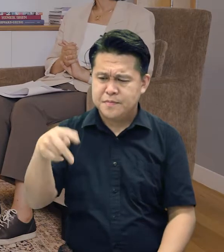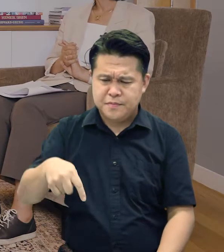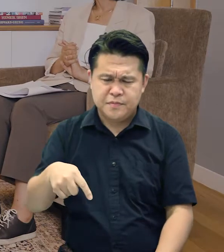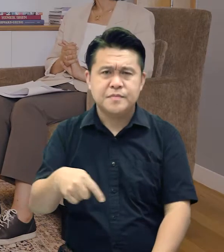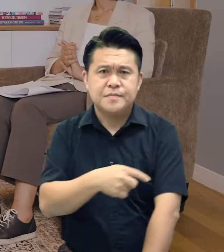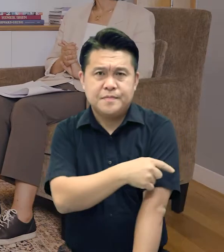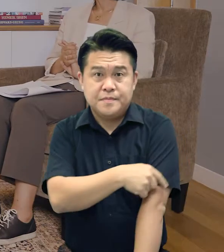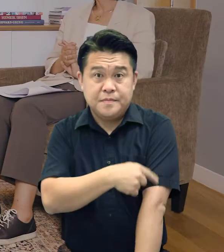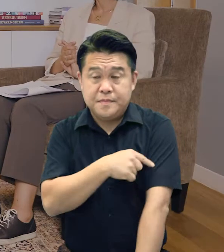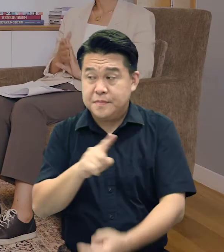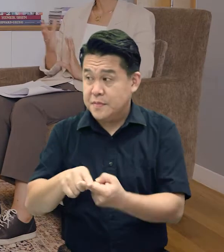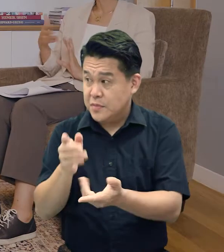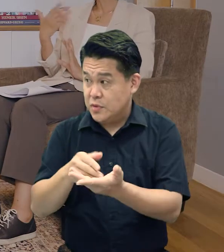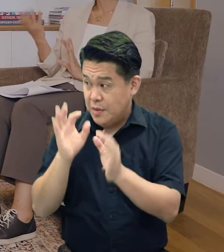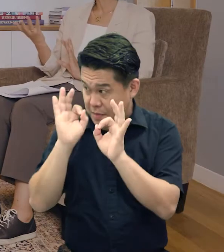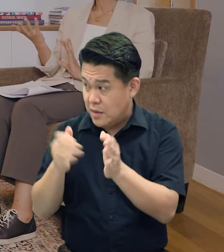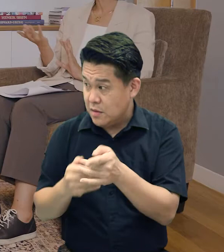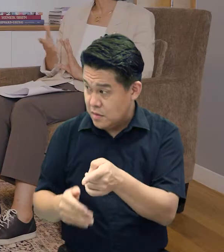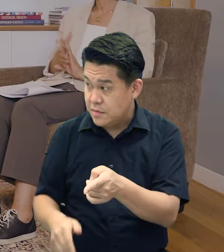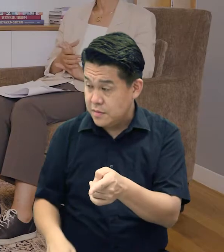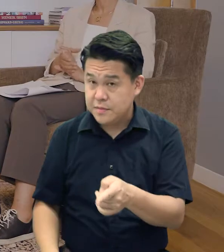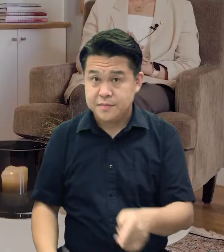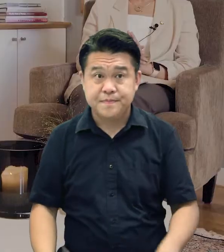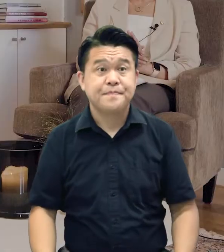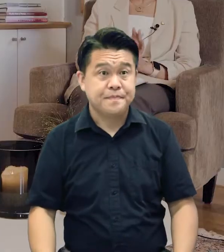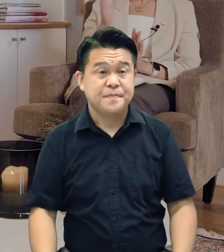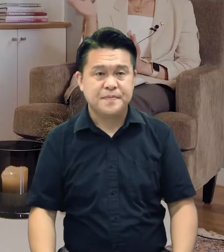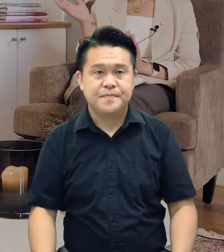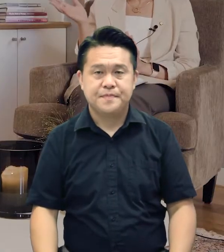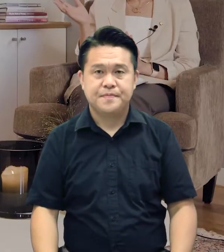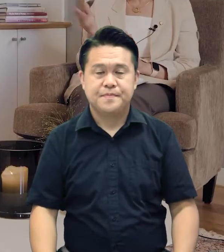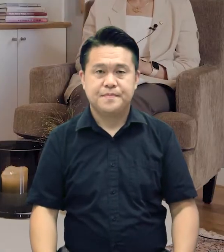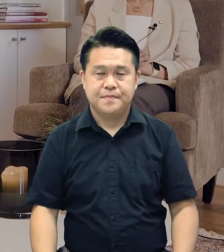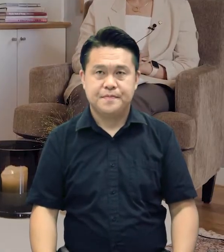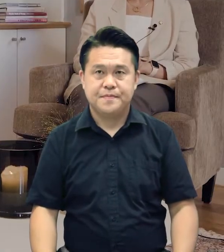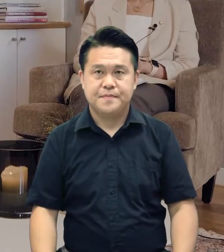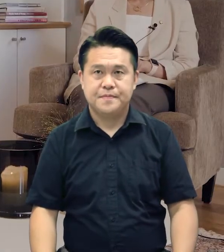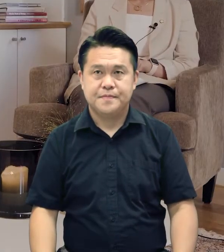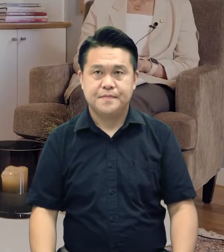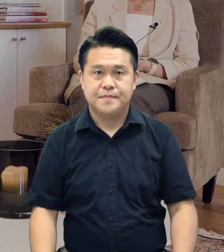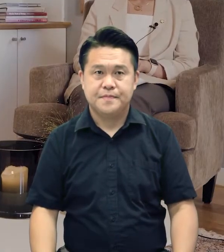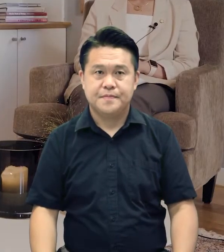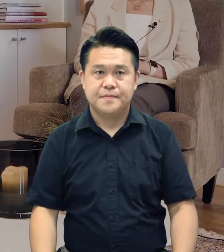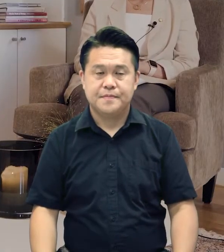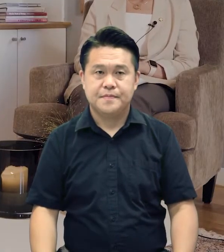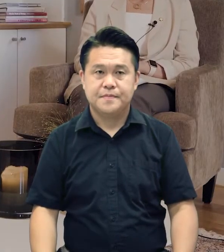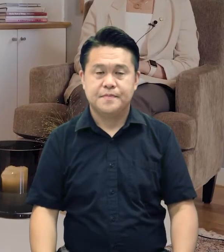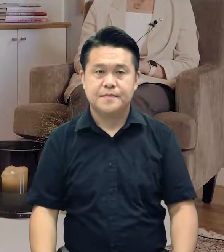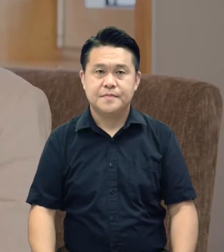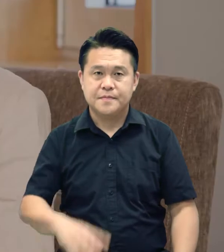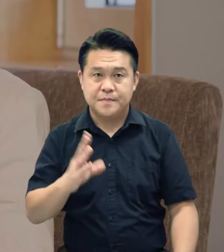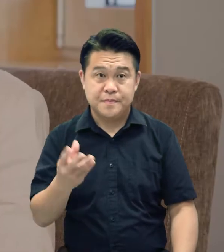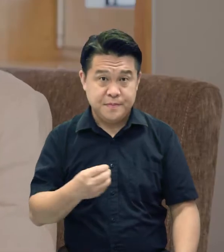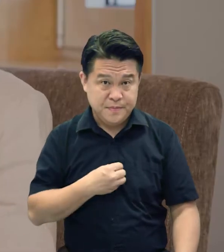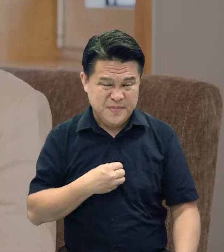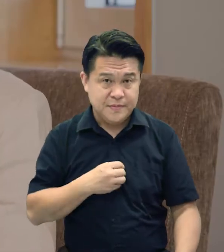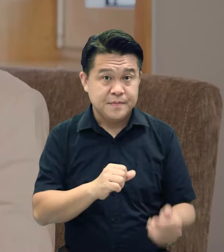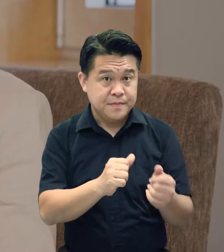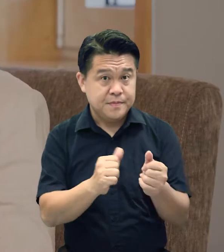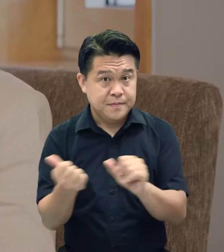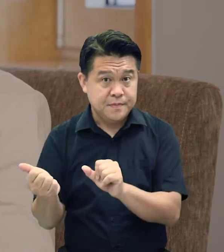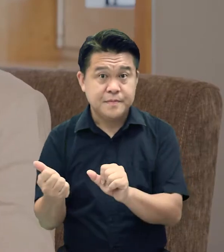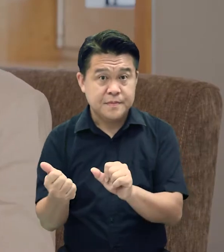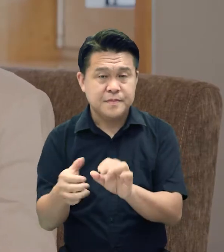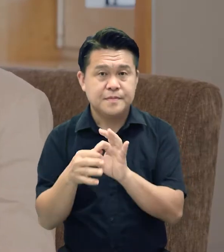Byun who has committed suicide last March, right? And I think there has been